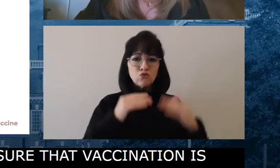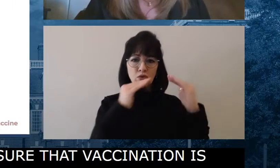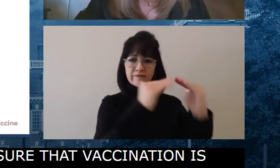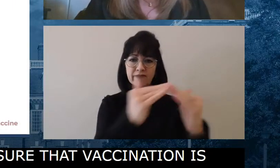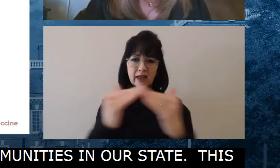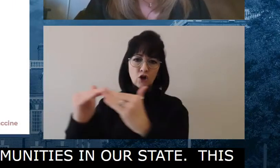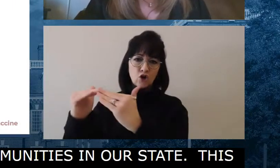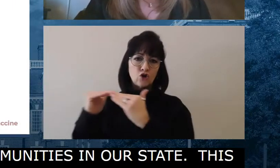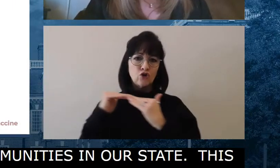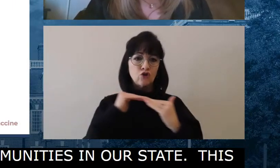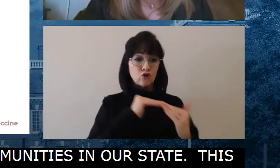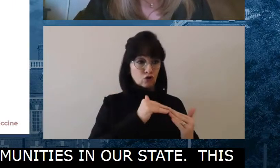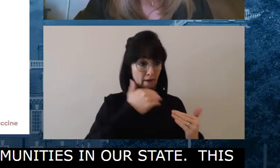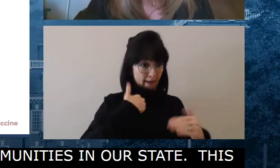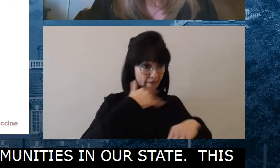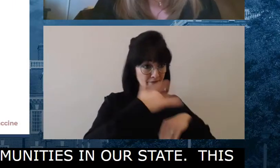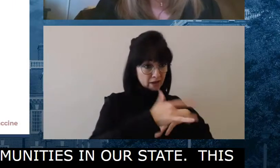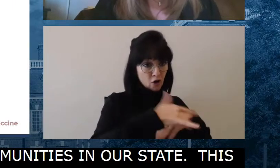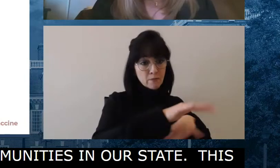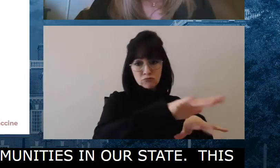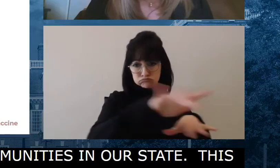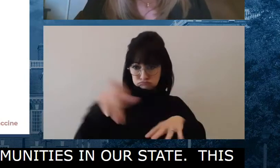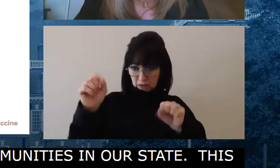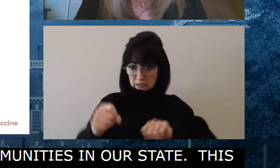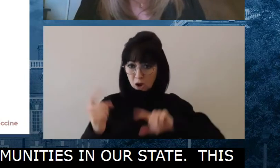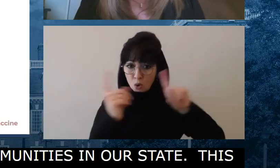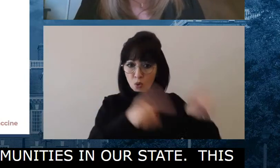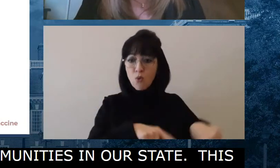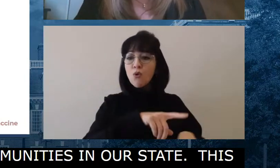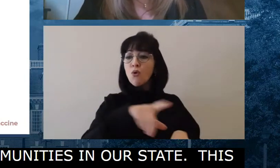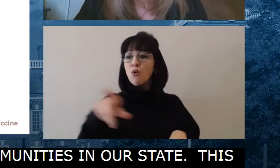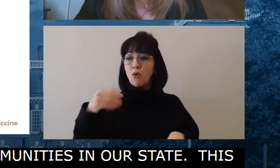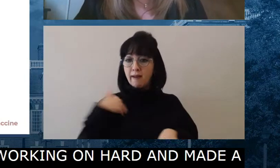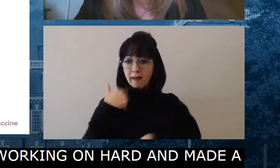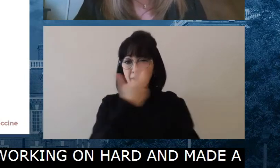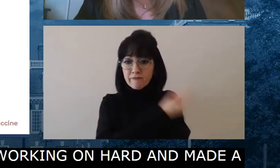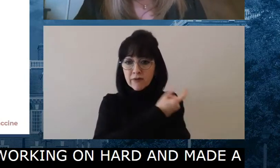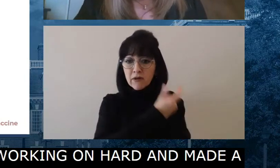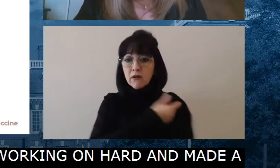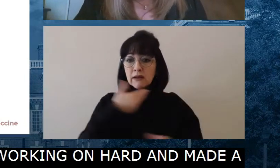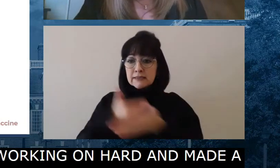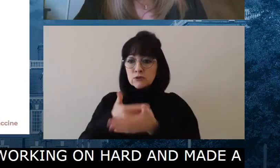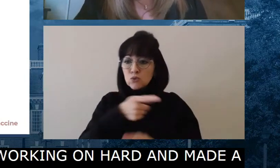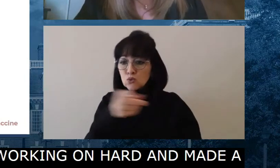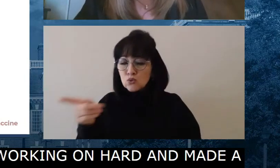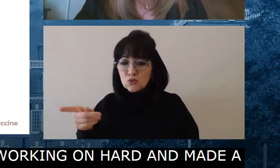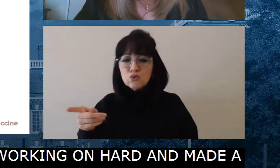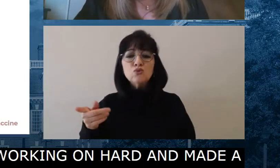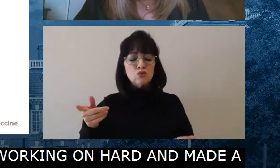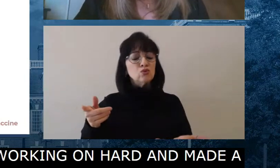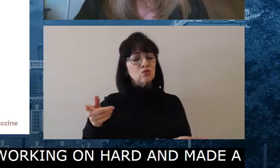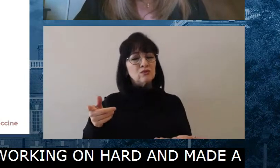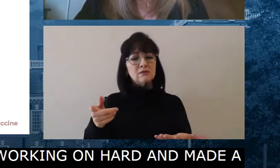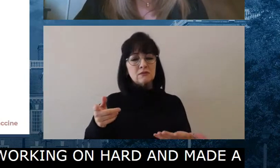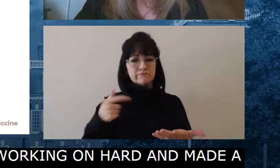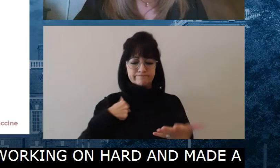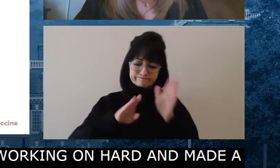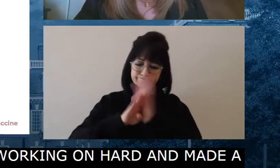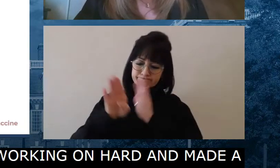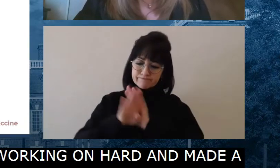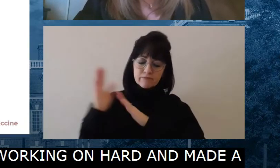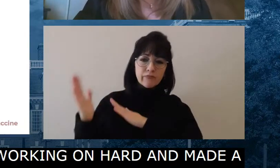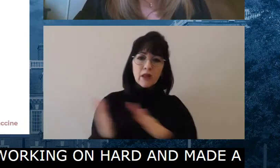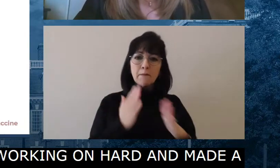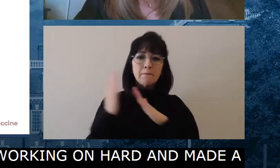we have gotten to a point of more formalizing a plan, a multifaceted and comprehensive plan to make it easier